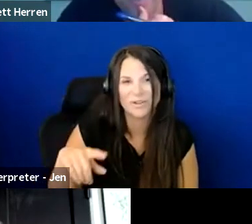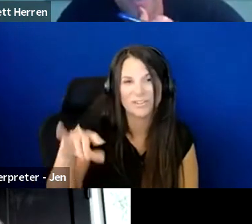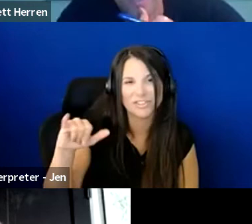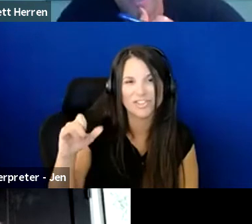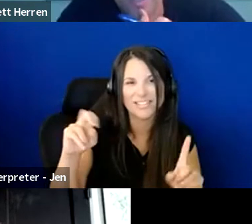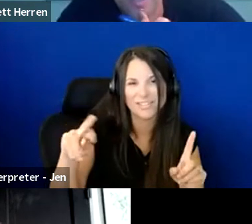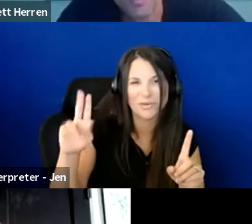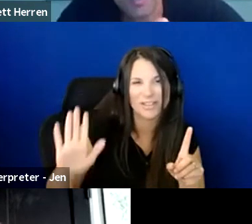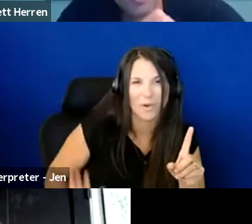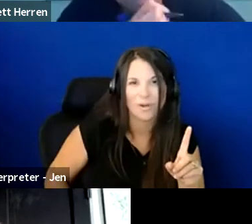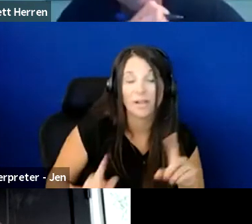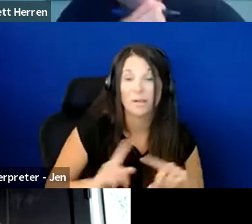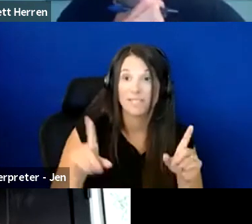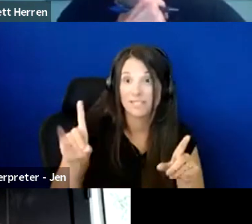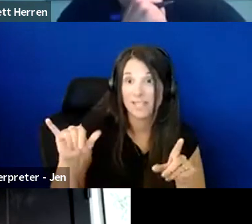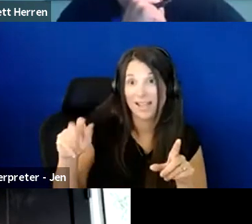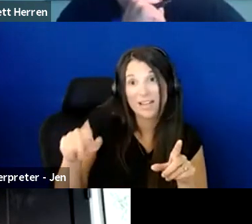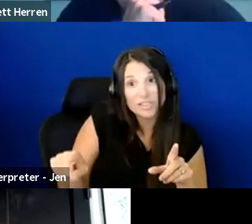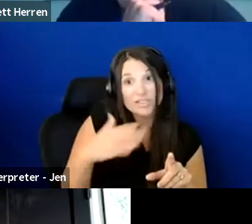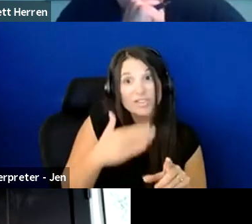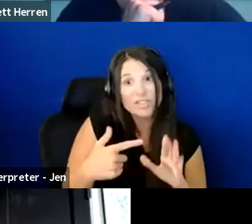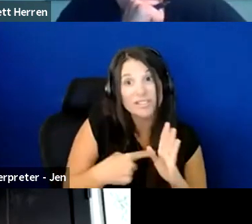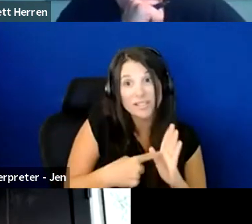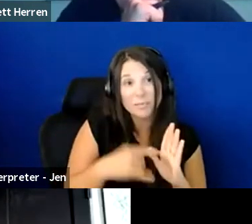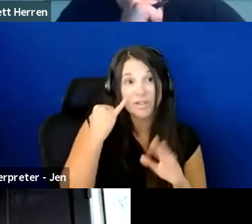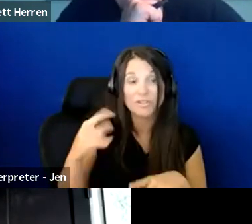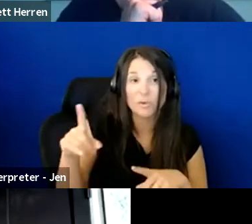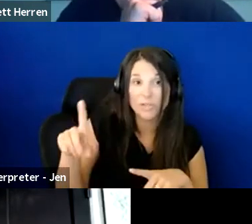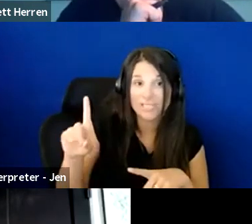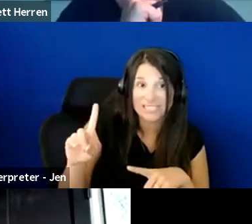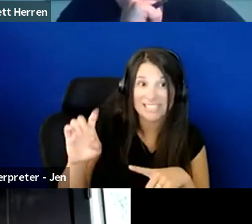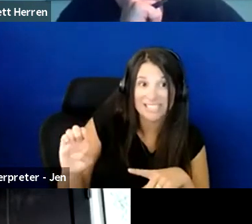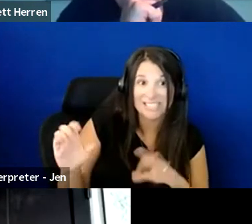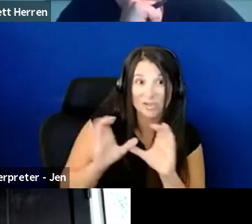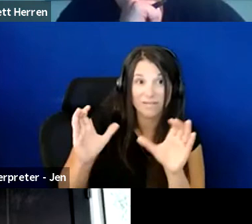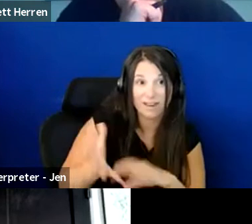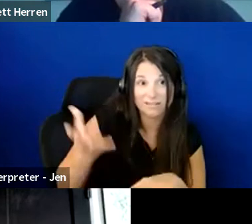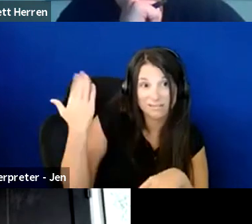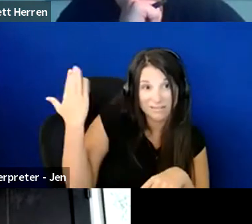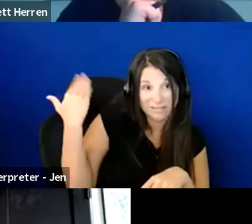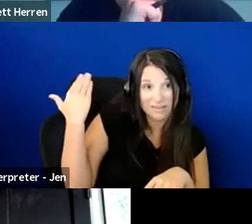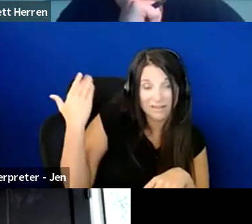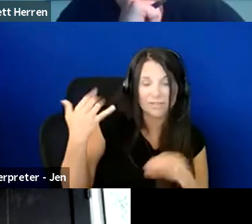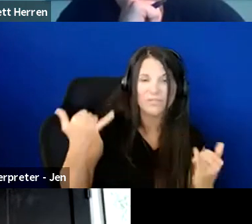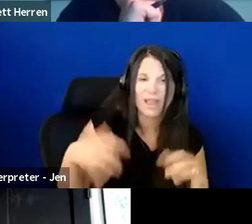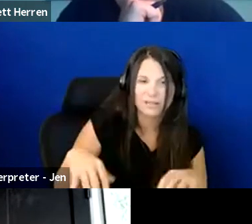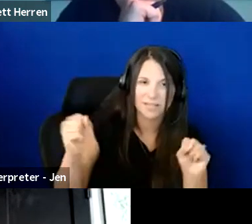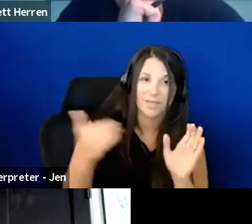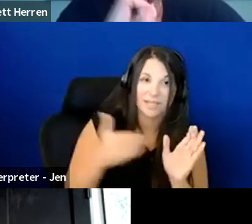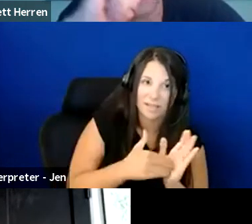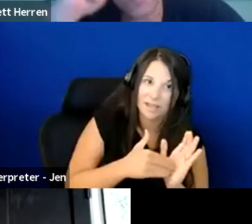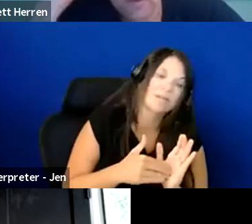that Diana is a good example that if you got decertified quite some time ago, taking the training again will